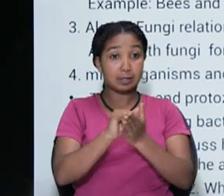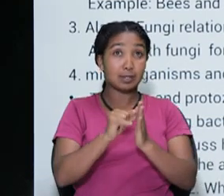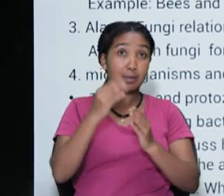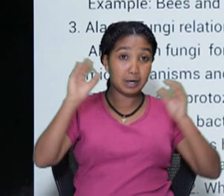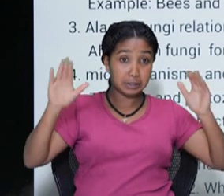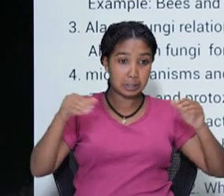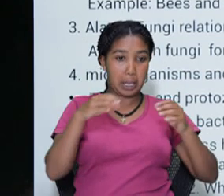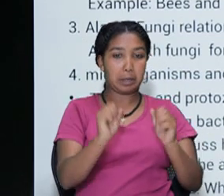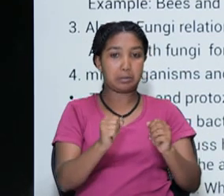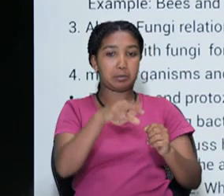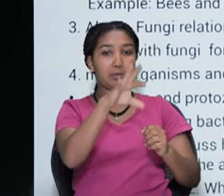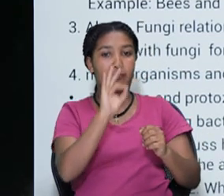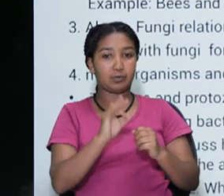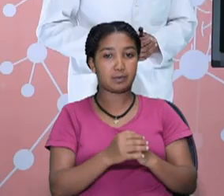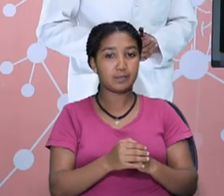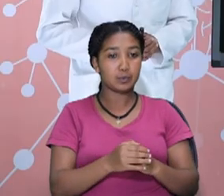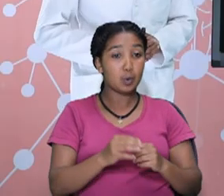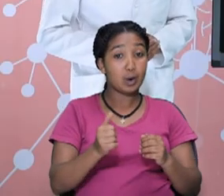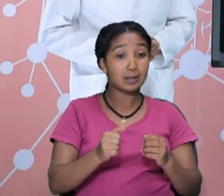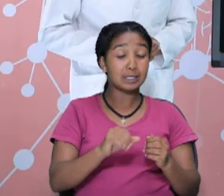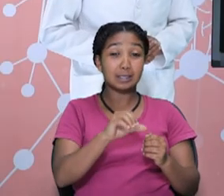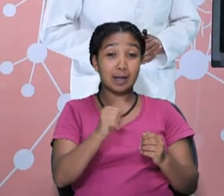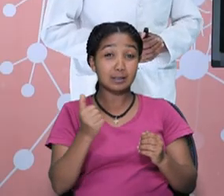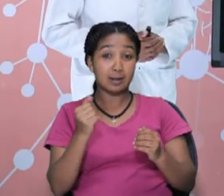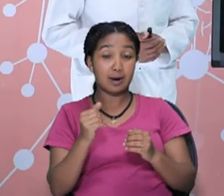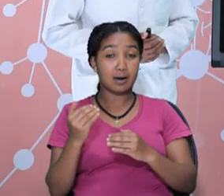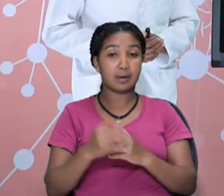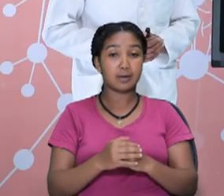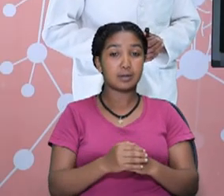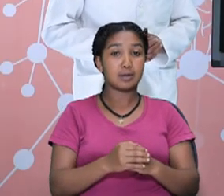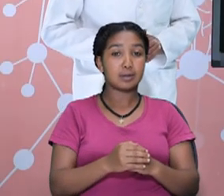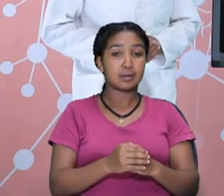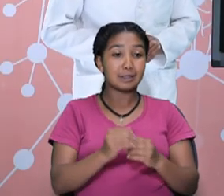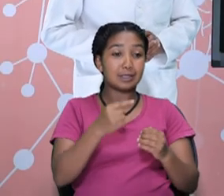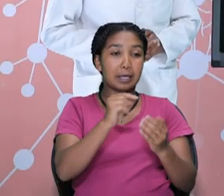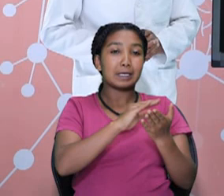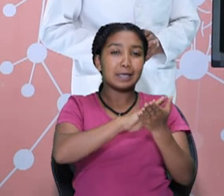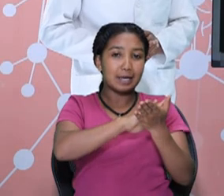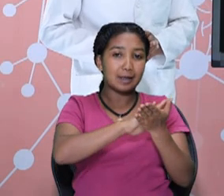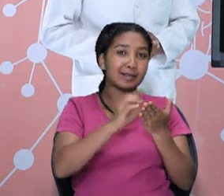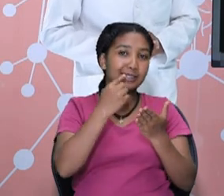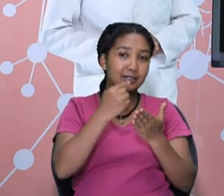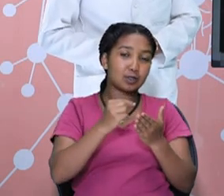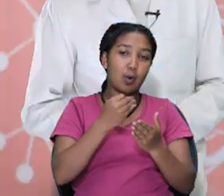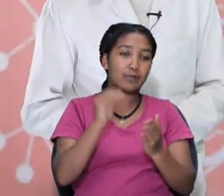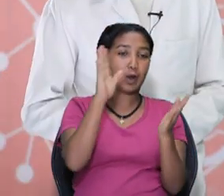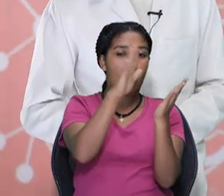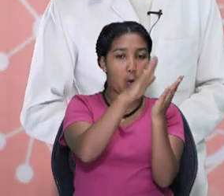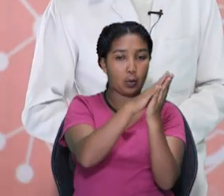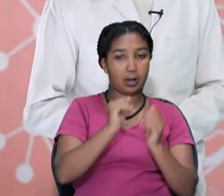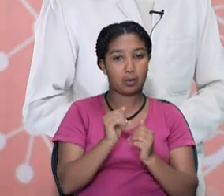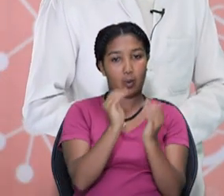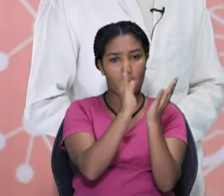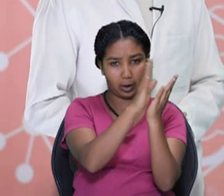birds are able to get food, whereas on the other hand, they clean the teeth of the crocodile.